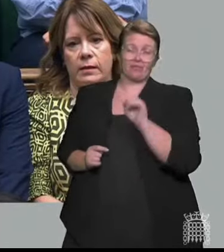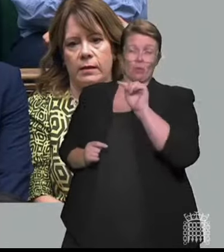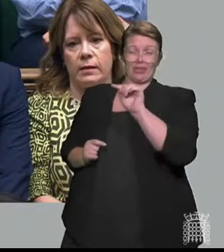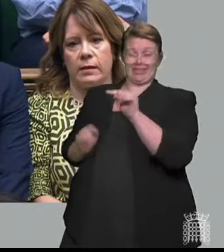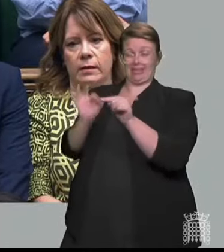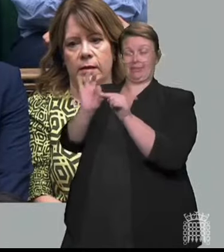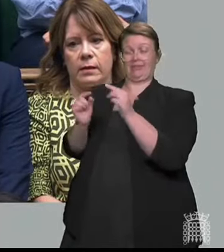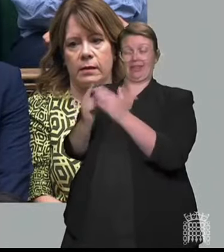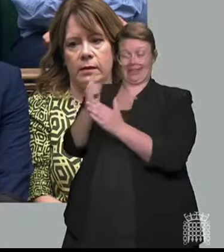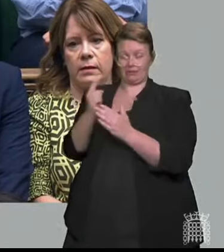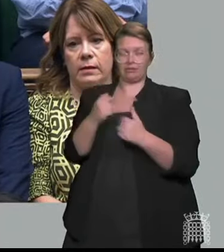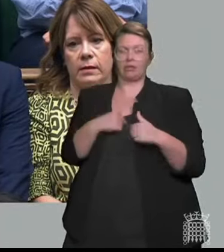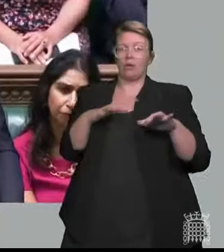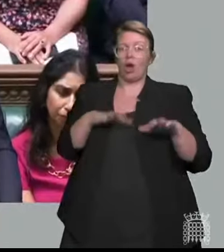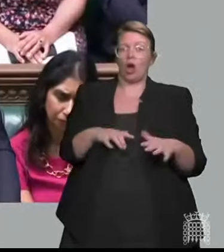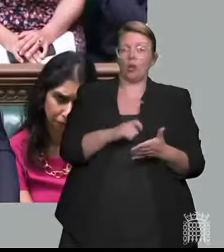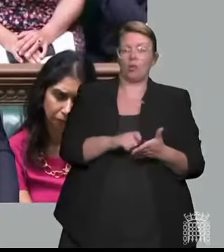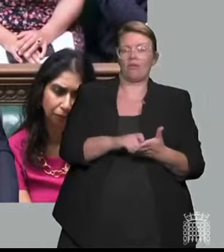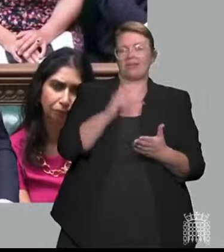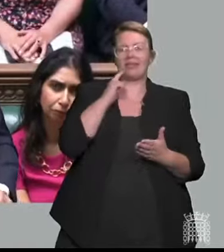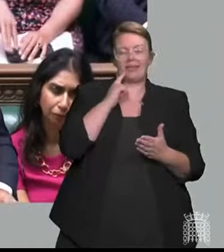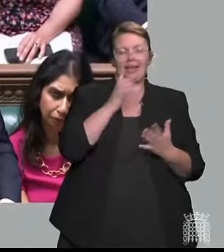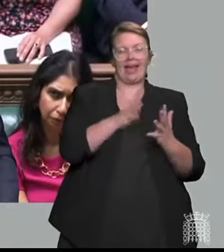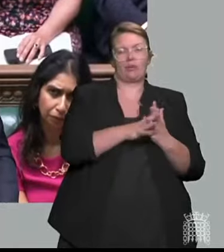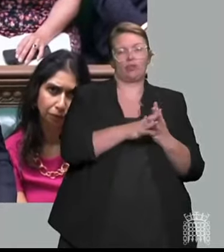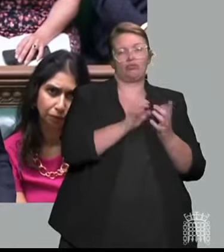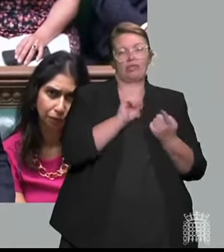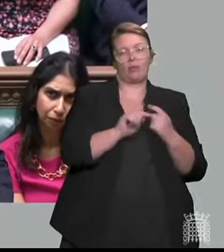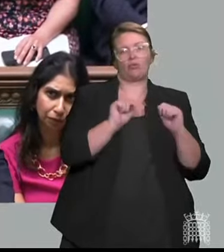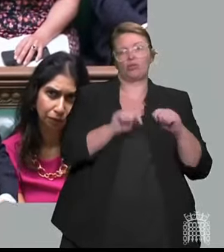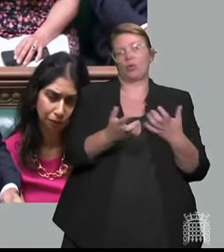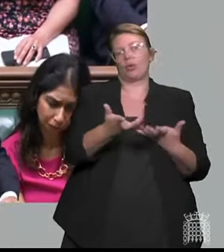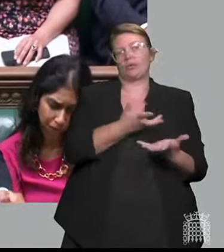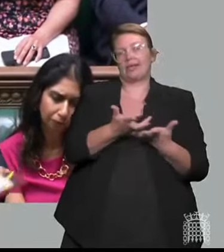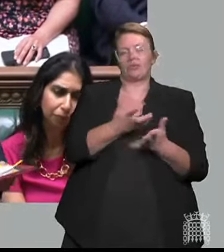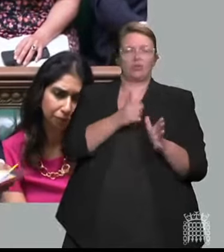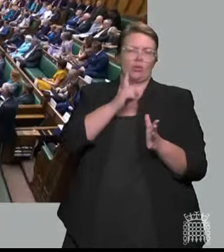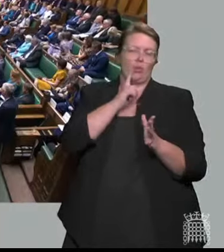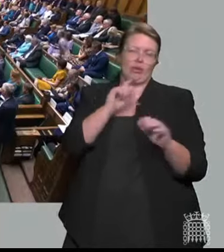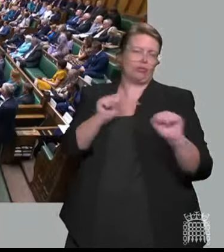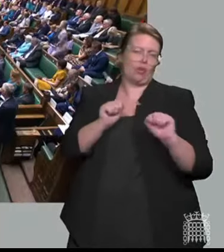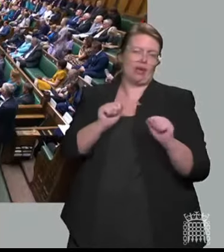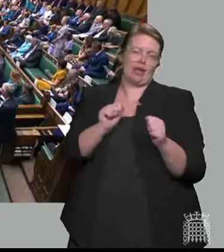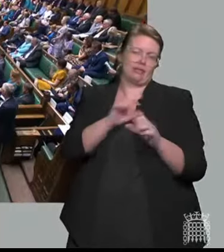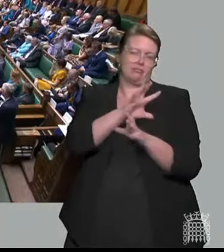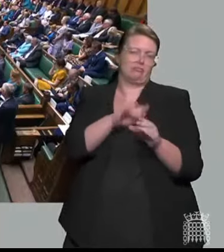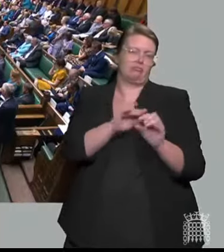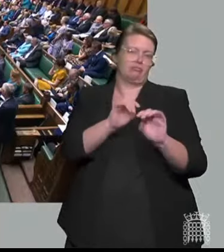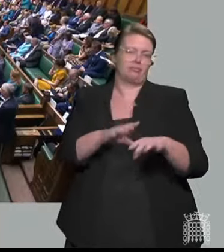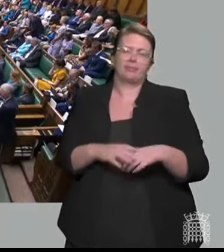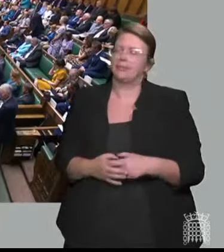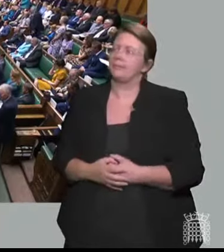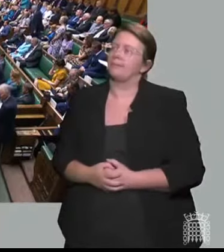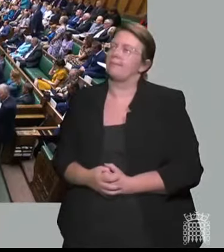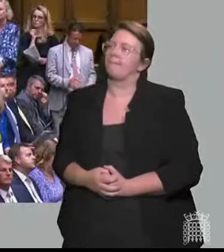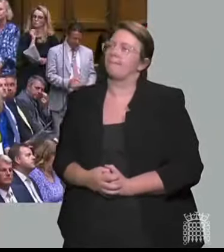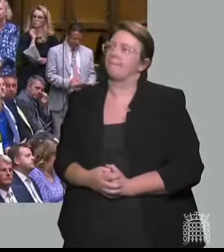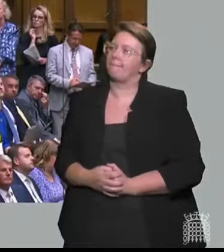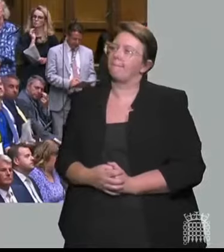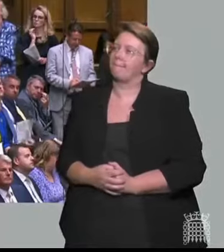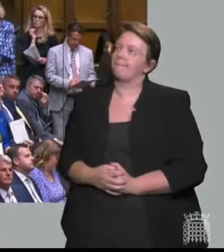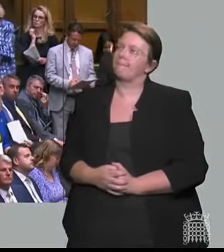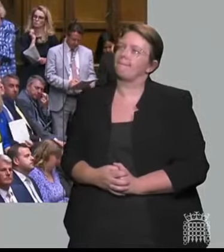in the process of considering responses to that consultation and will respond in due course. Stephen Metcalfe. Thank you, Mr.